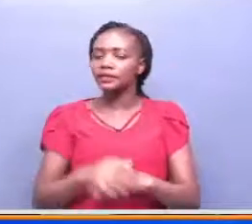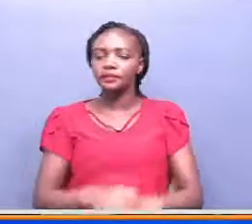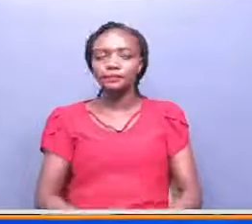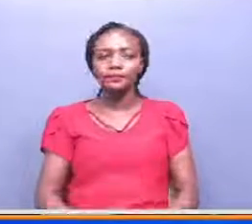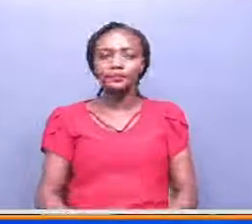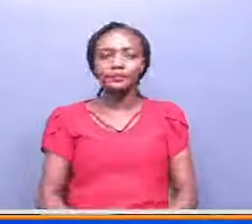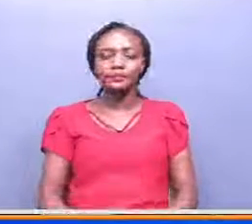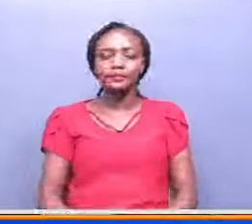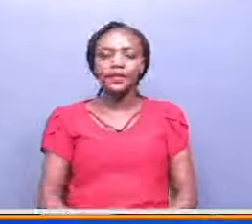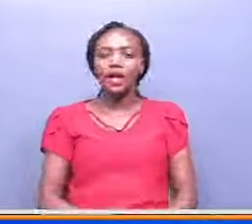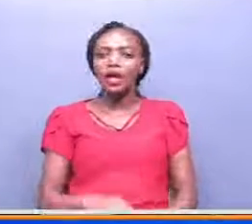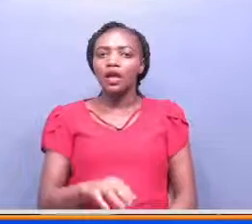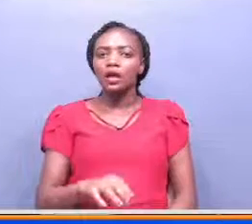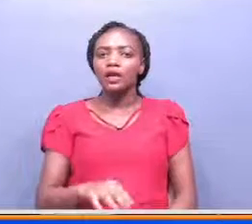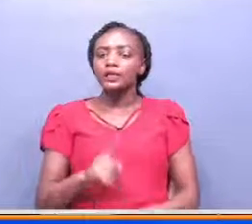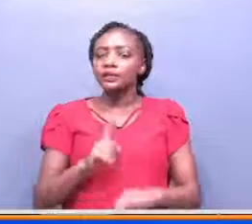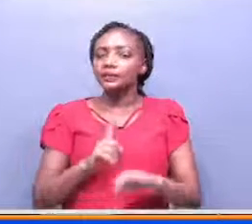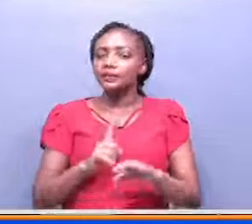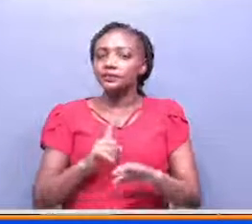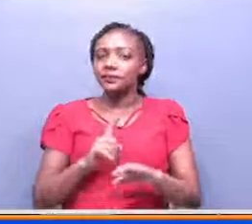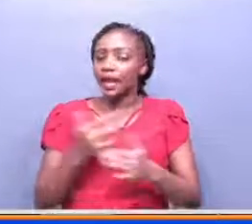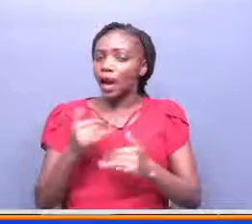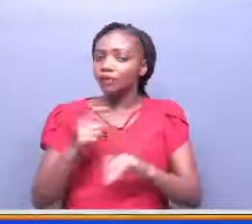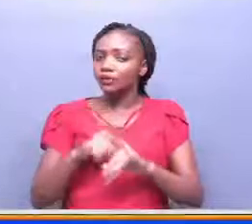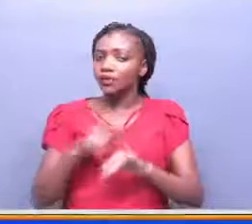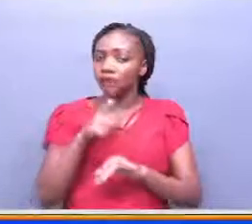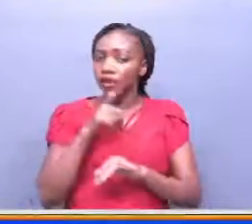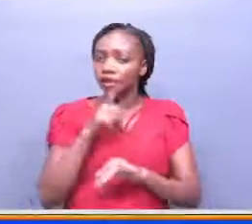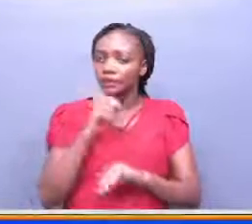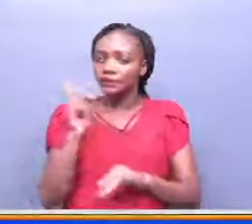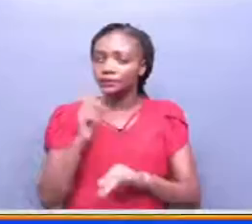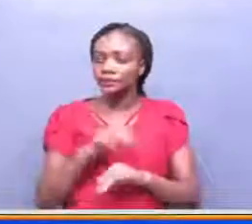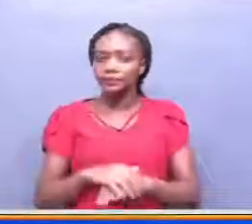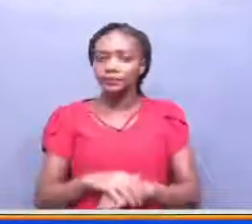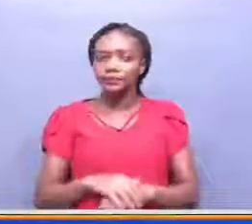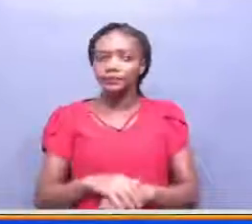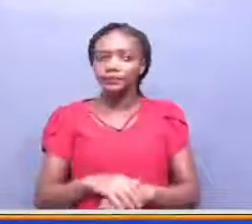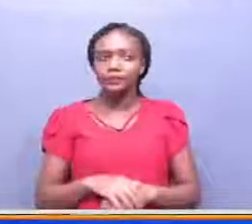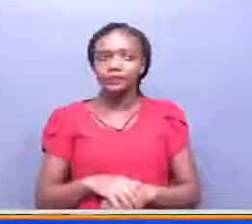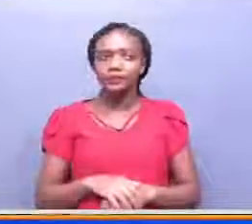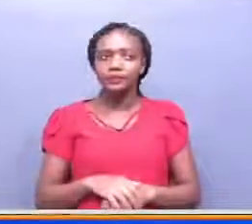It is 1 p.m. in the afternoon.